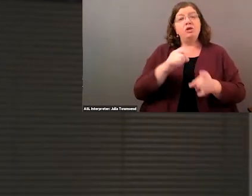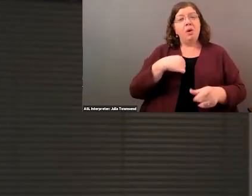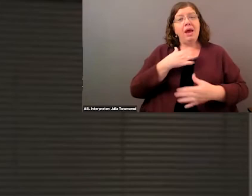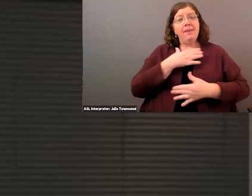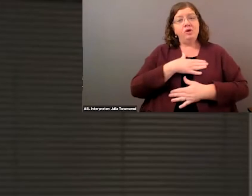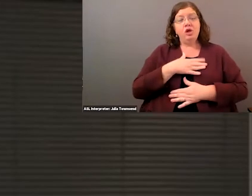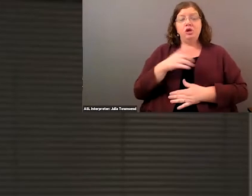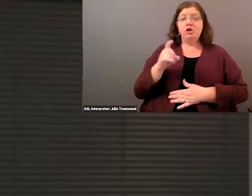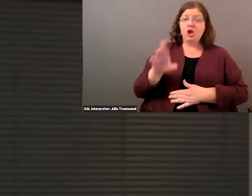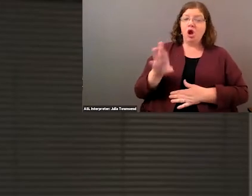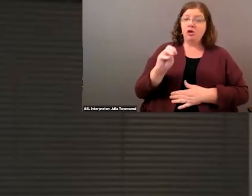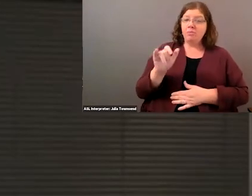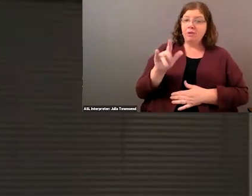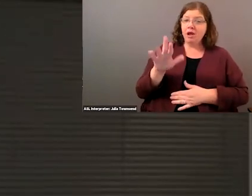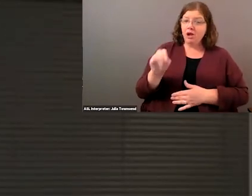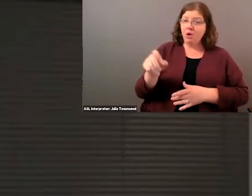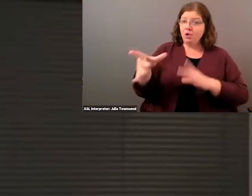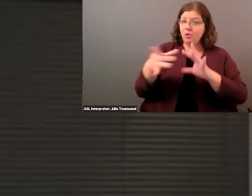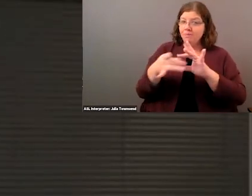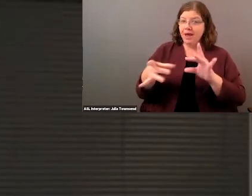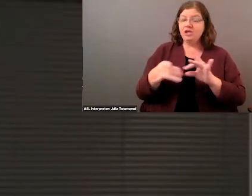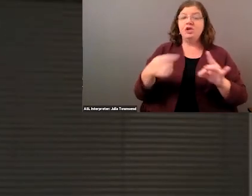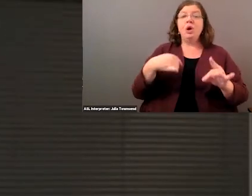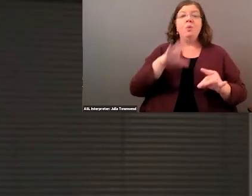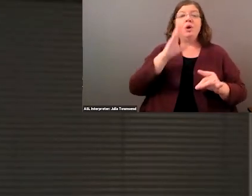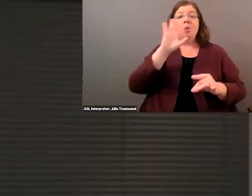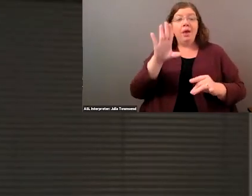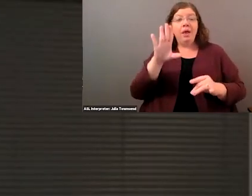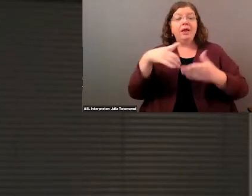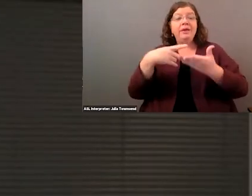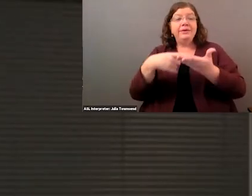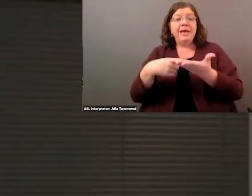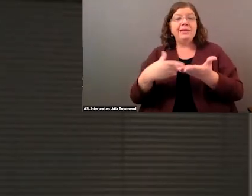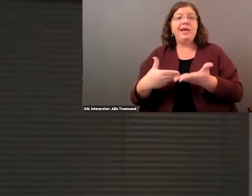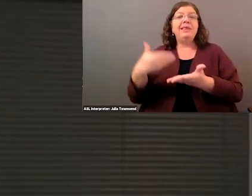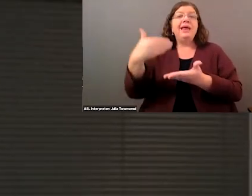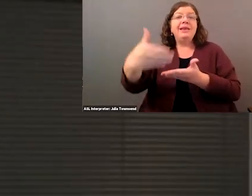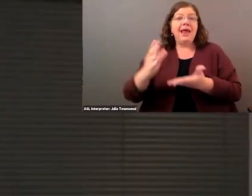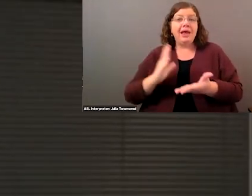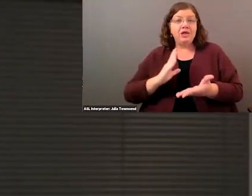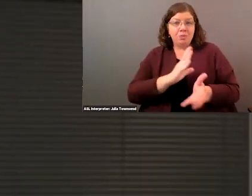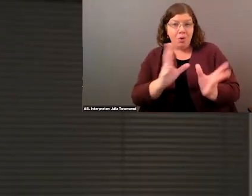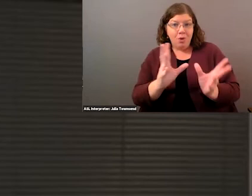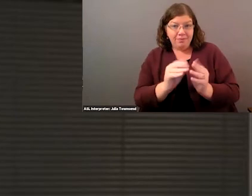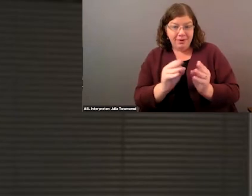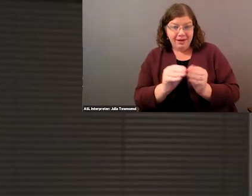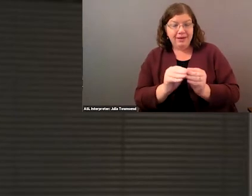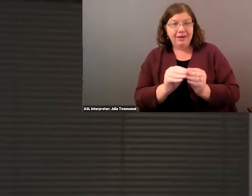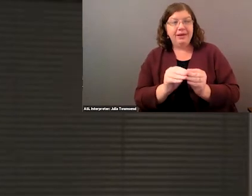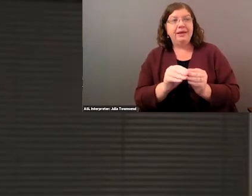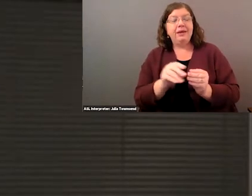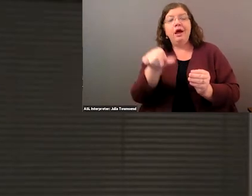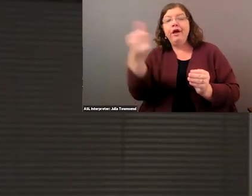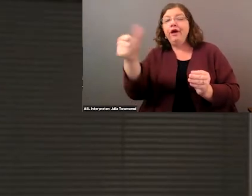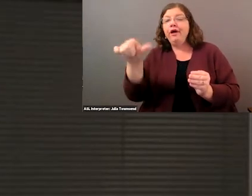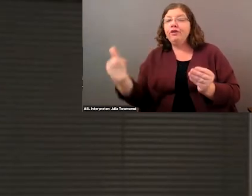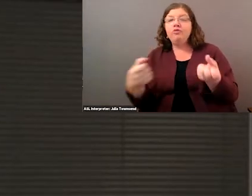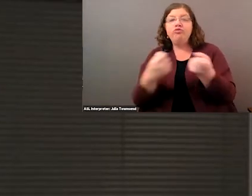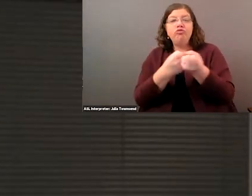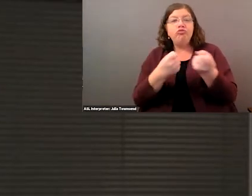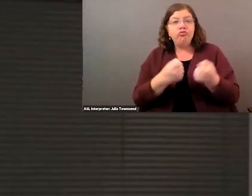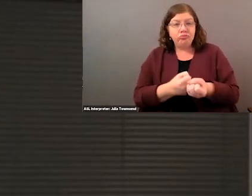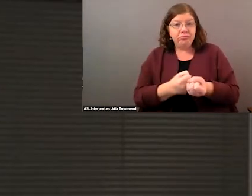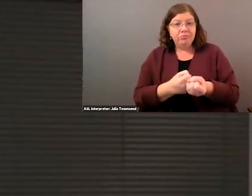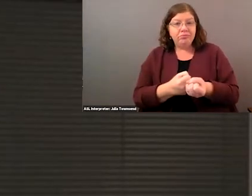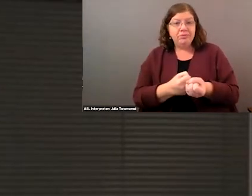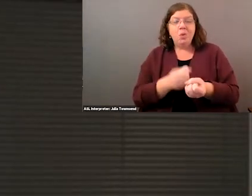board meeting additional supports that will be directly in the classroom, such as paraprofessionals and